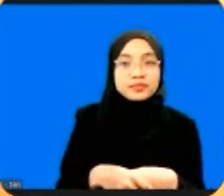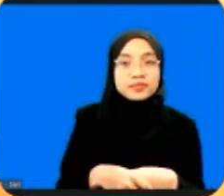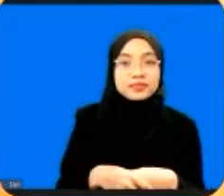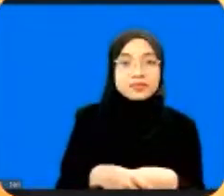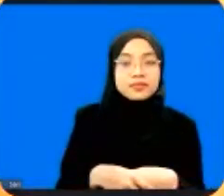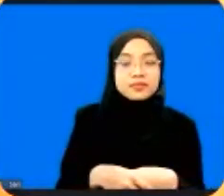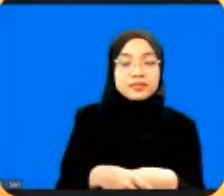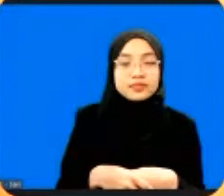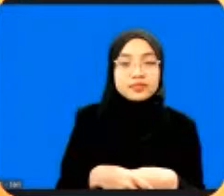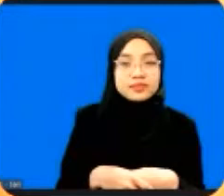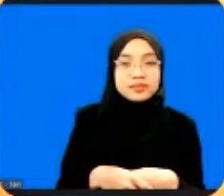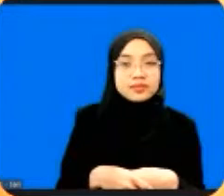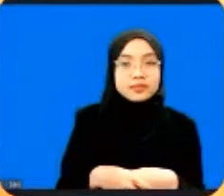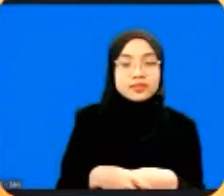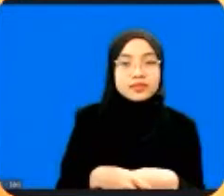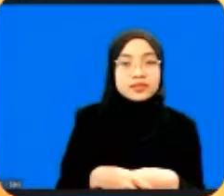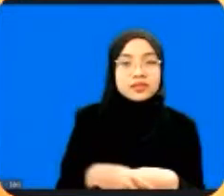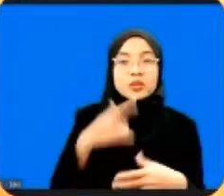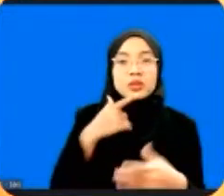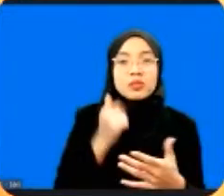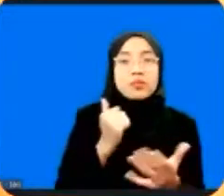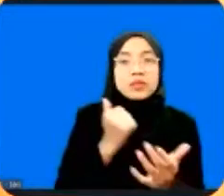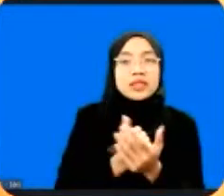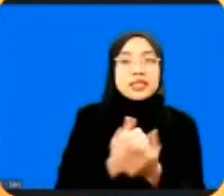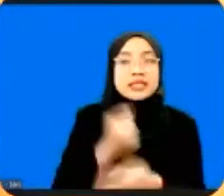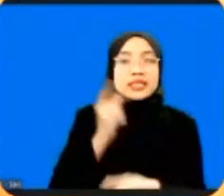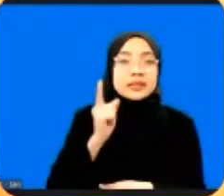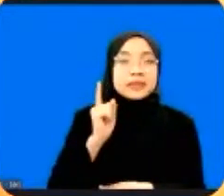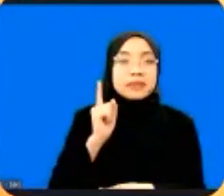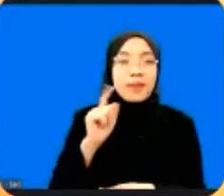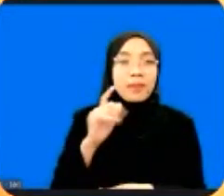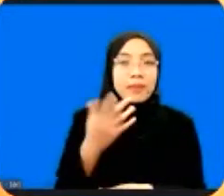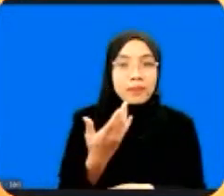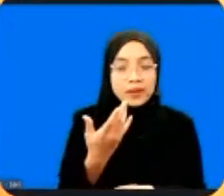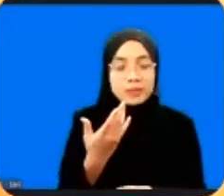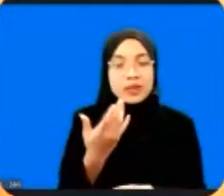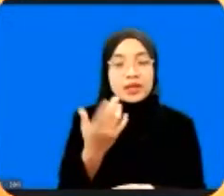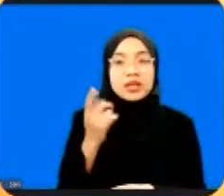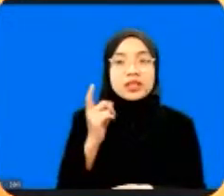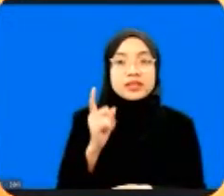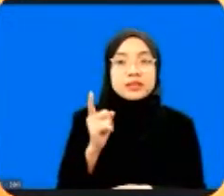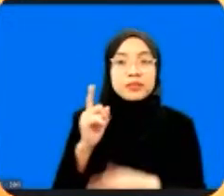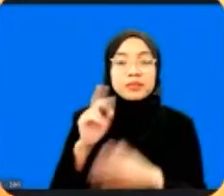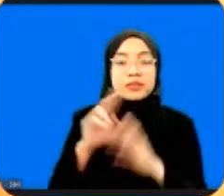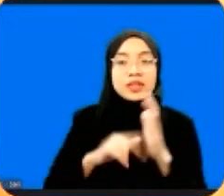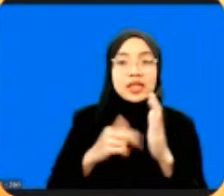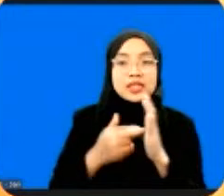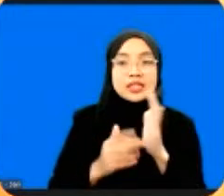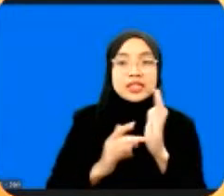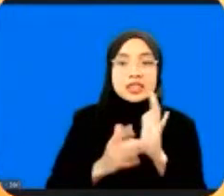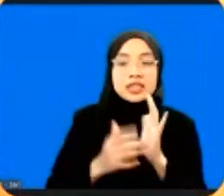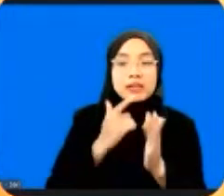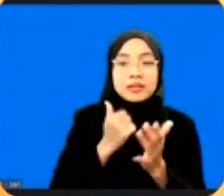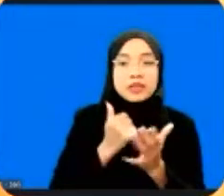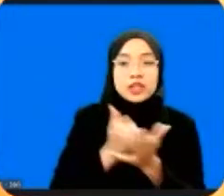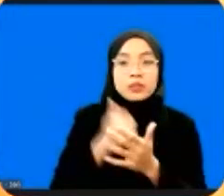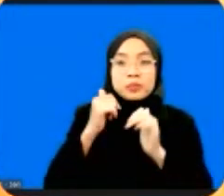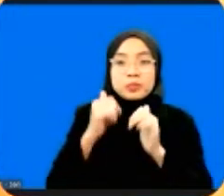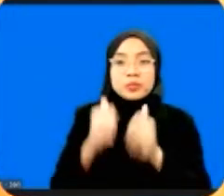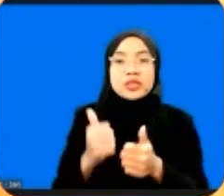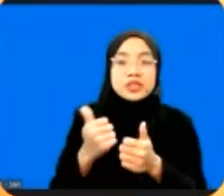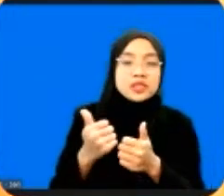also important because being able to Google search, being able to use the